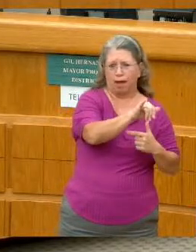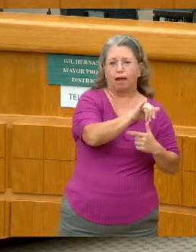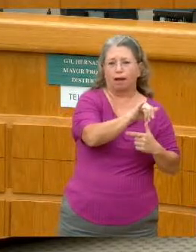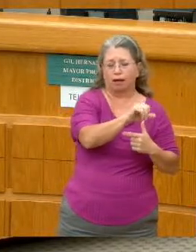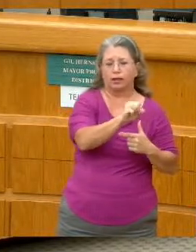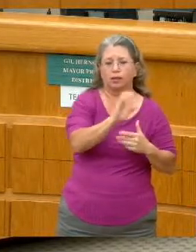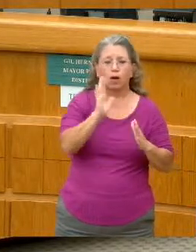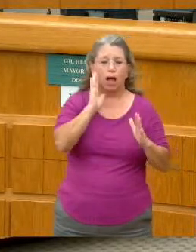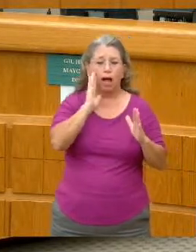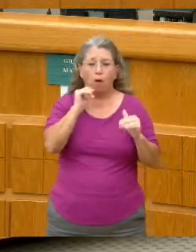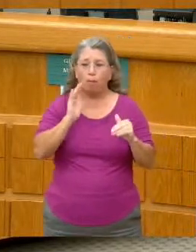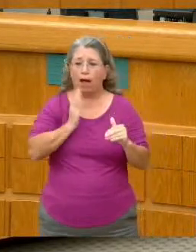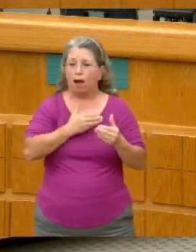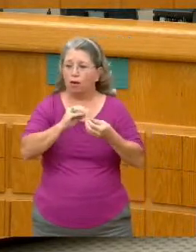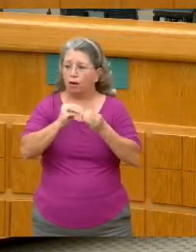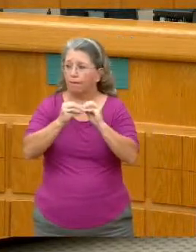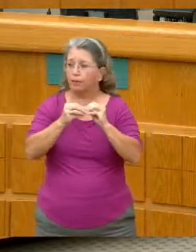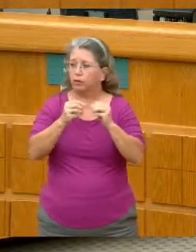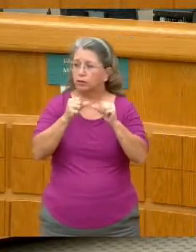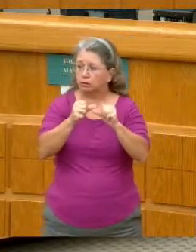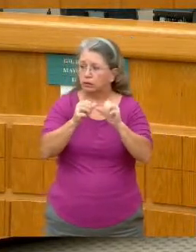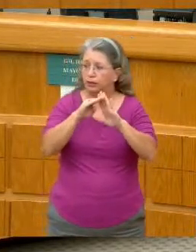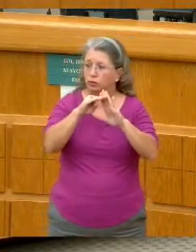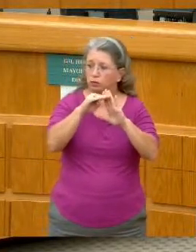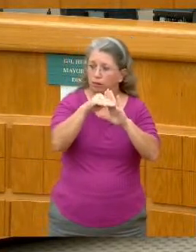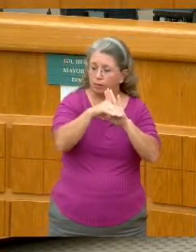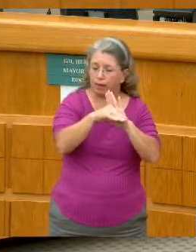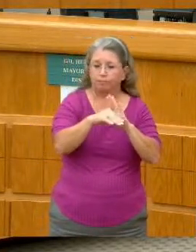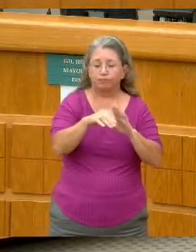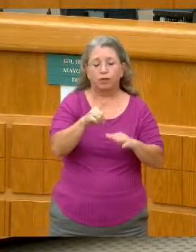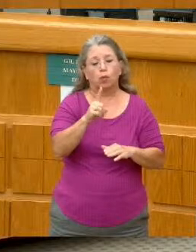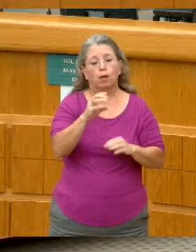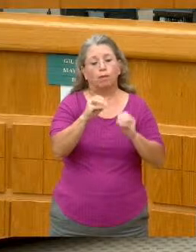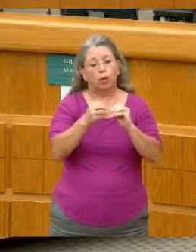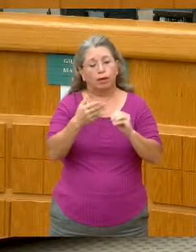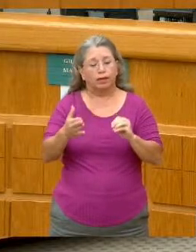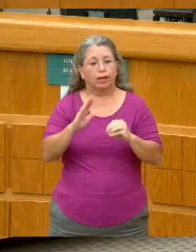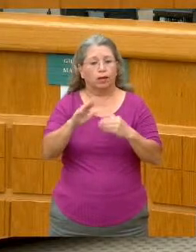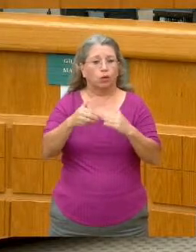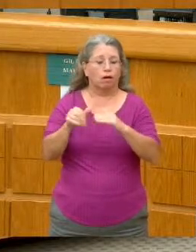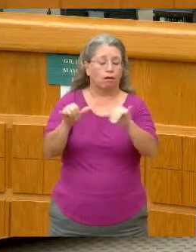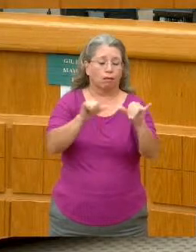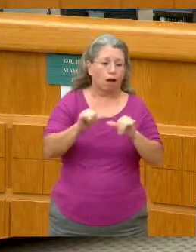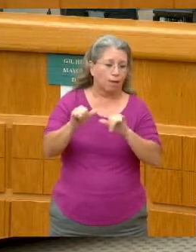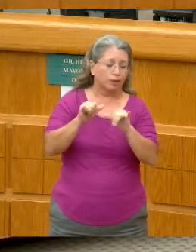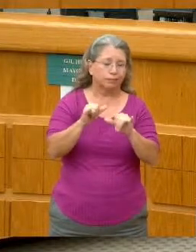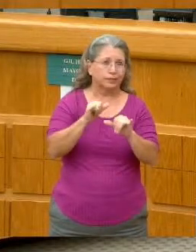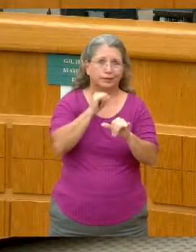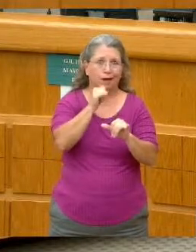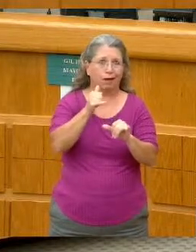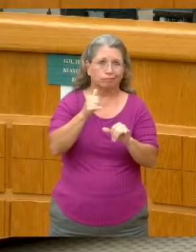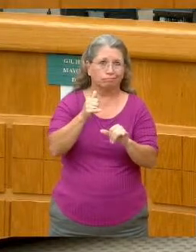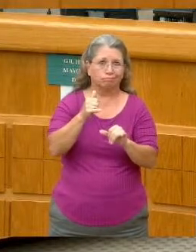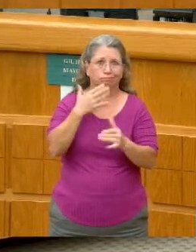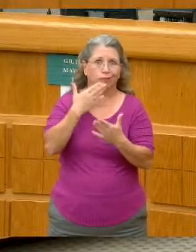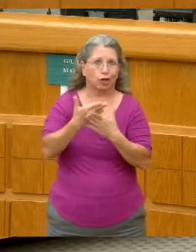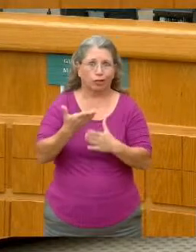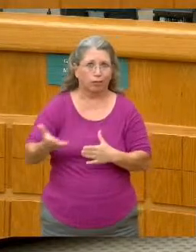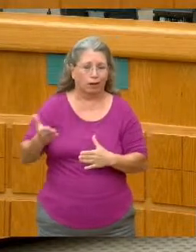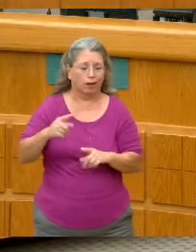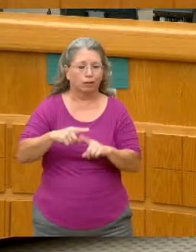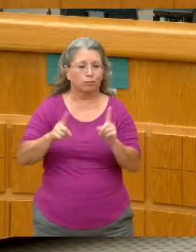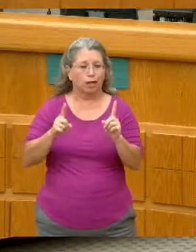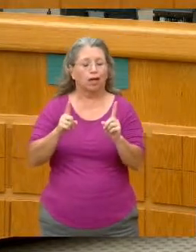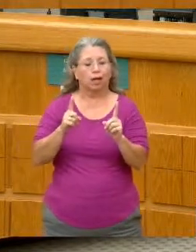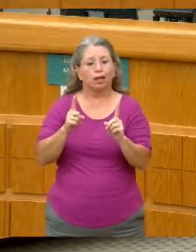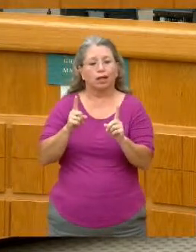continue to come down. The other thing that we all had in common, which isn't a positive, but at least we know we're not in it by